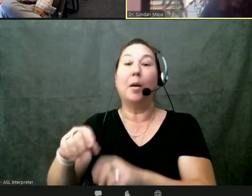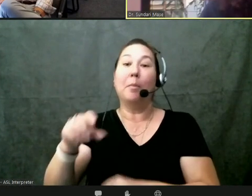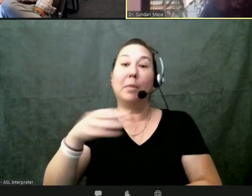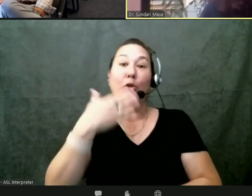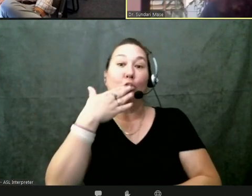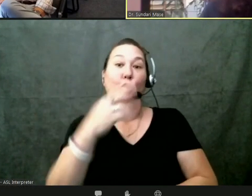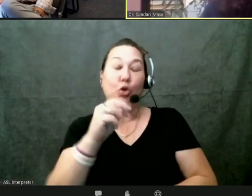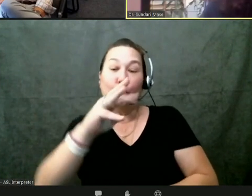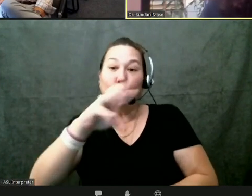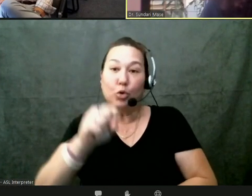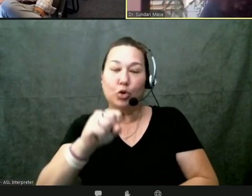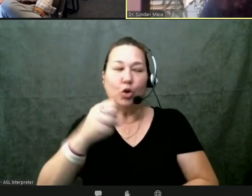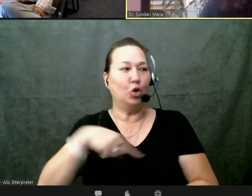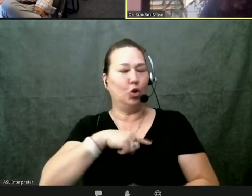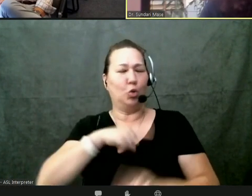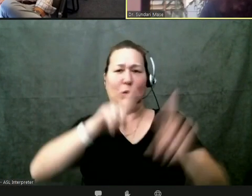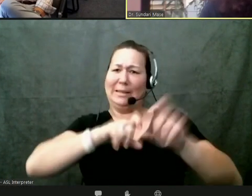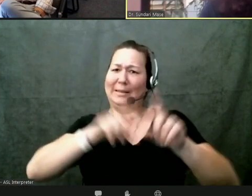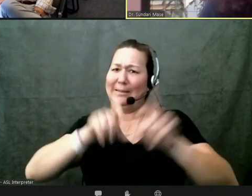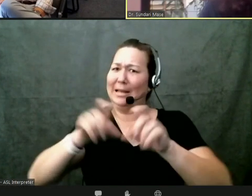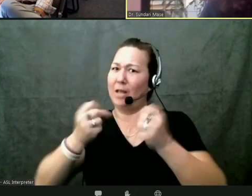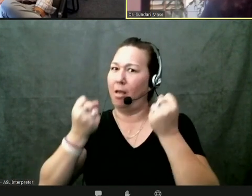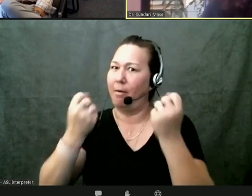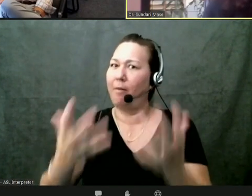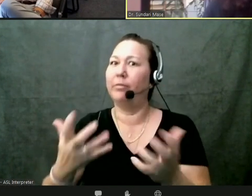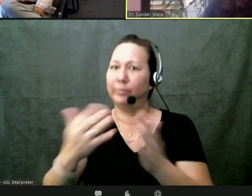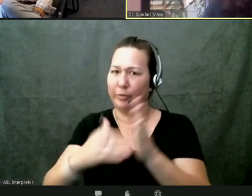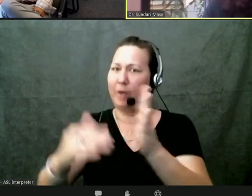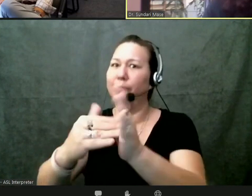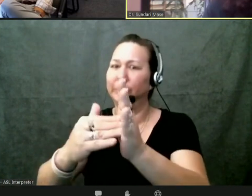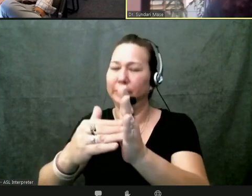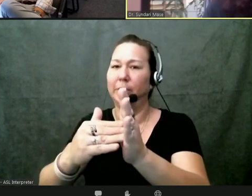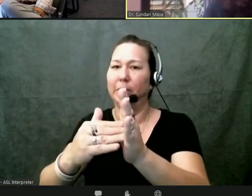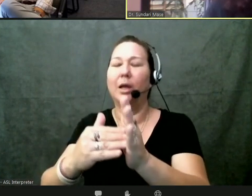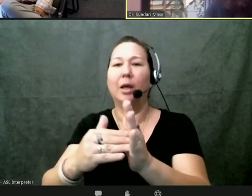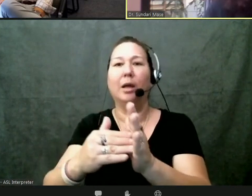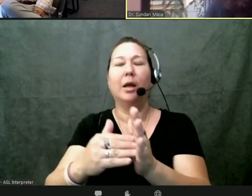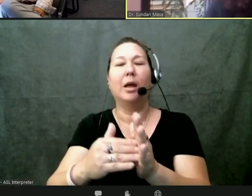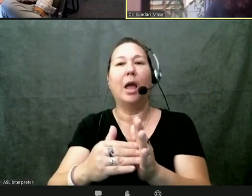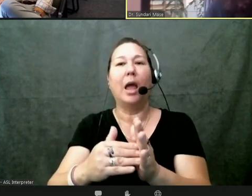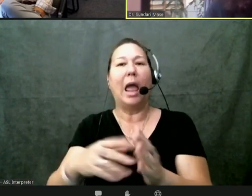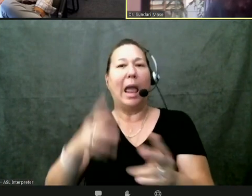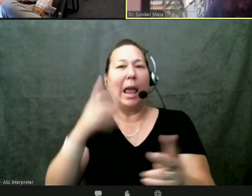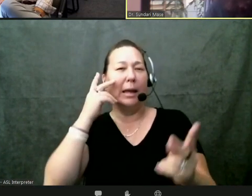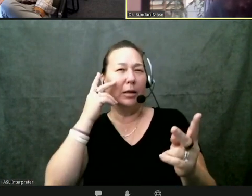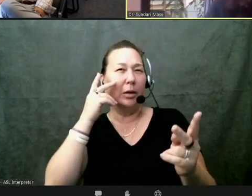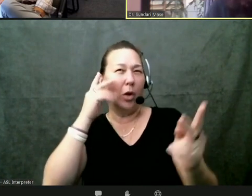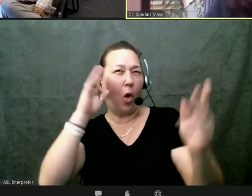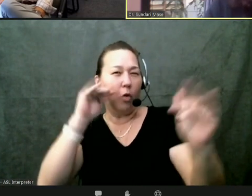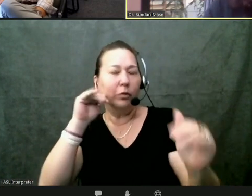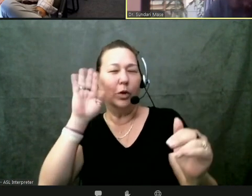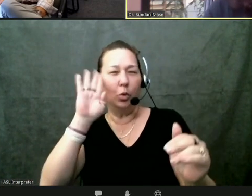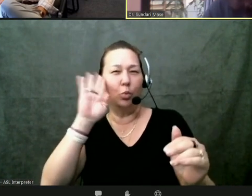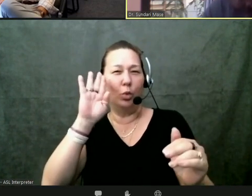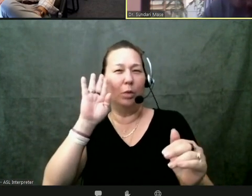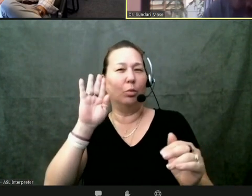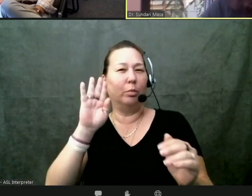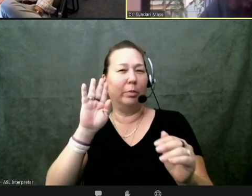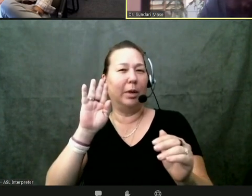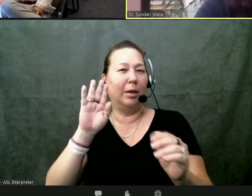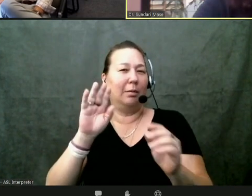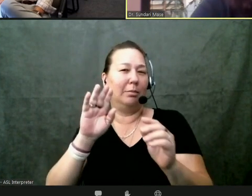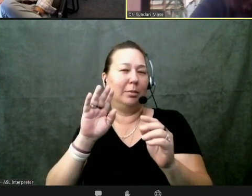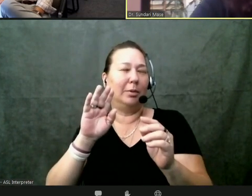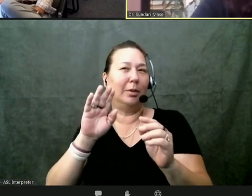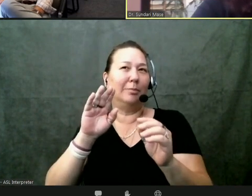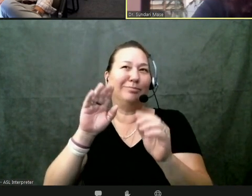cases, isolating our cases, and quarantining contacts. And hopefully we'll be headed in the right direction here